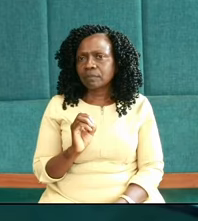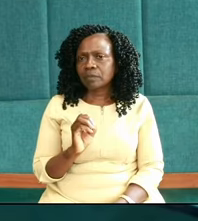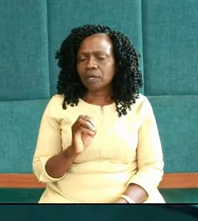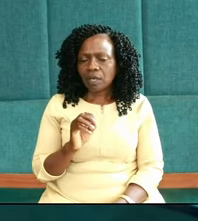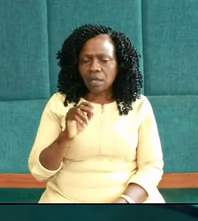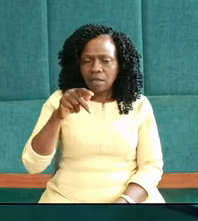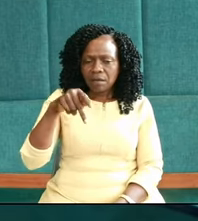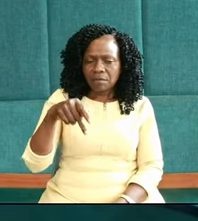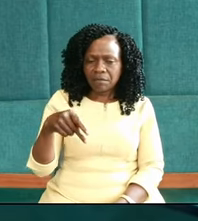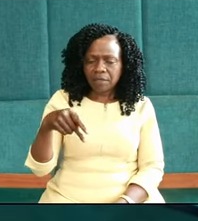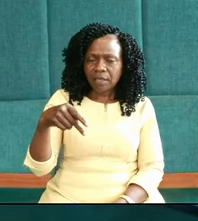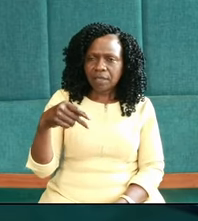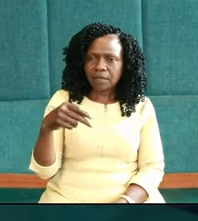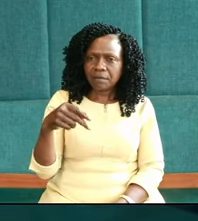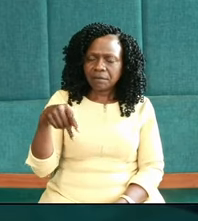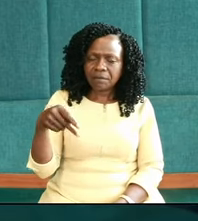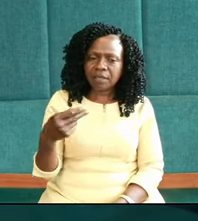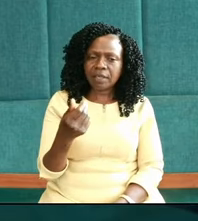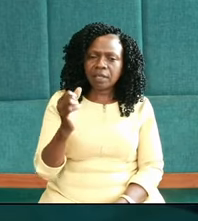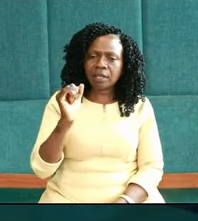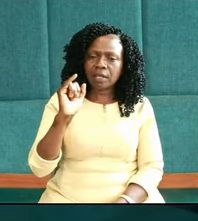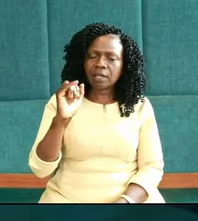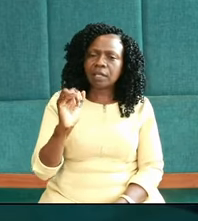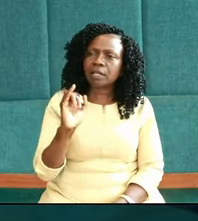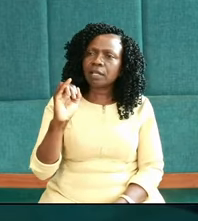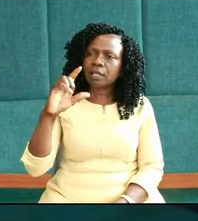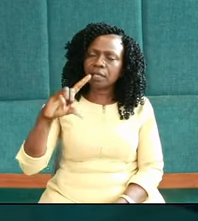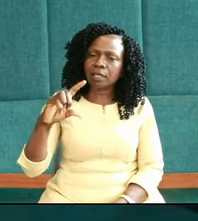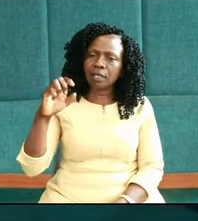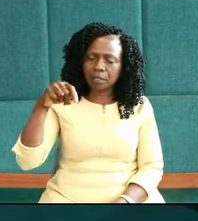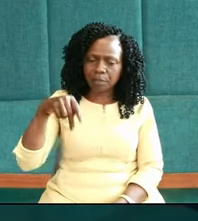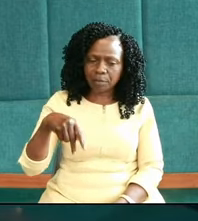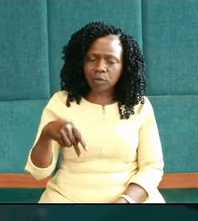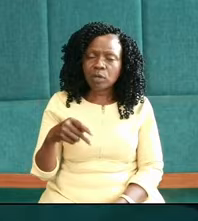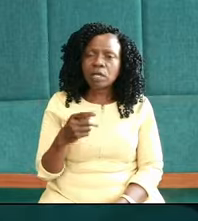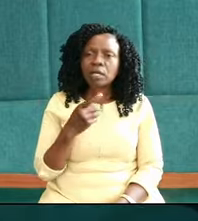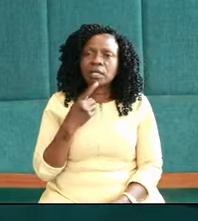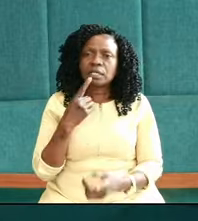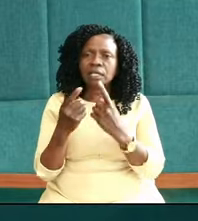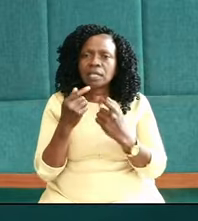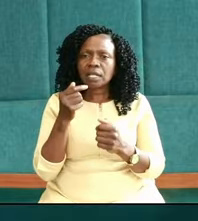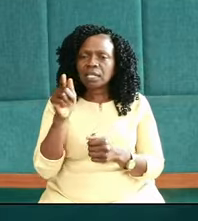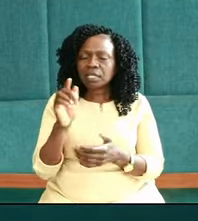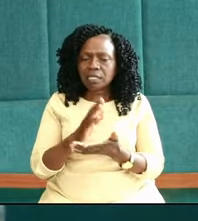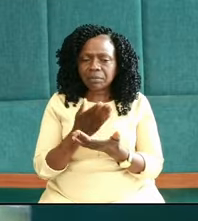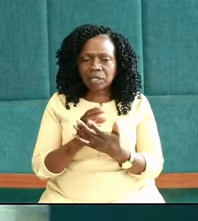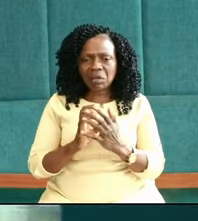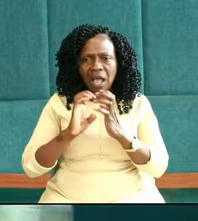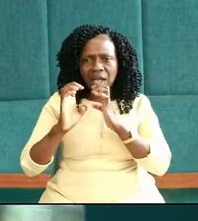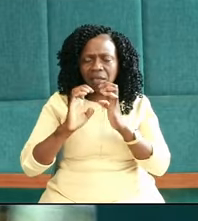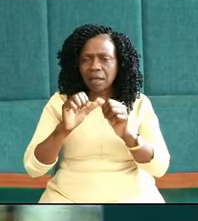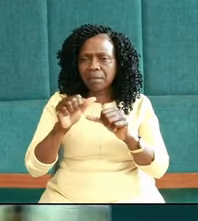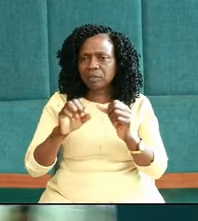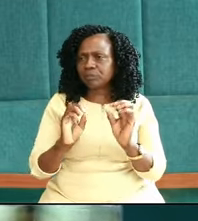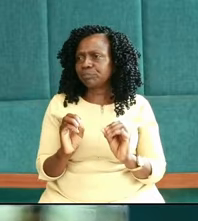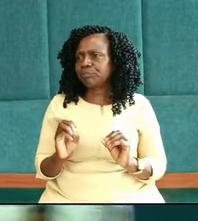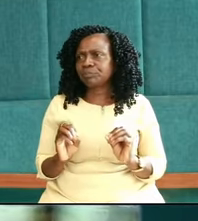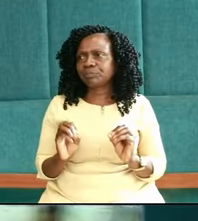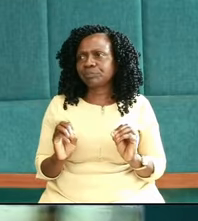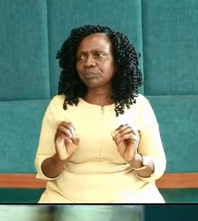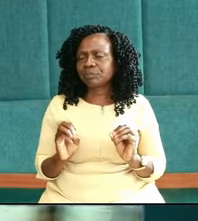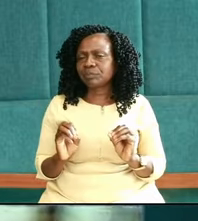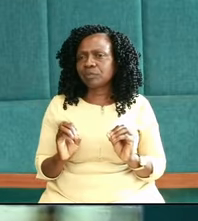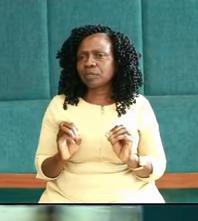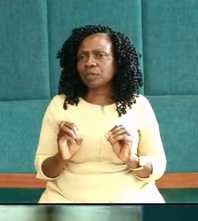Philip feeling that it is not something that he can argue out. By the way, the beauty of Jesus Christ, I